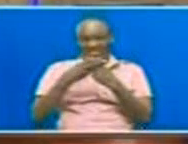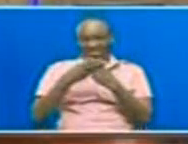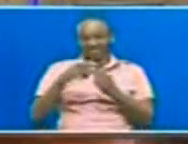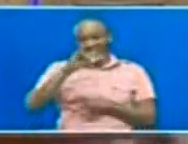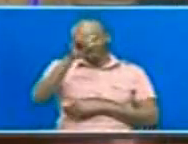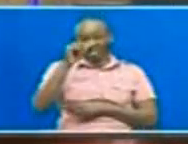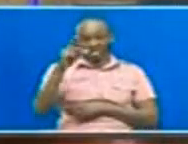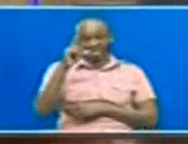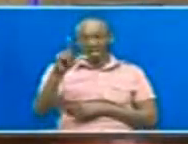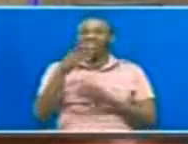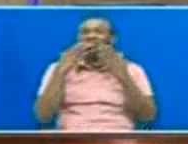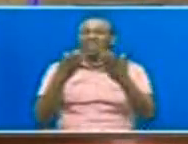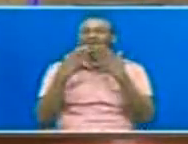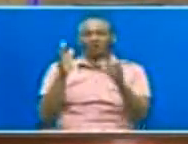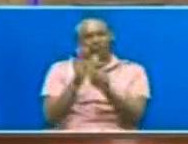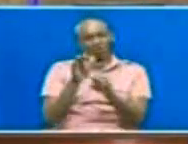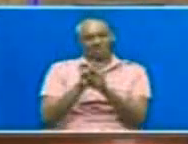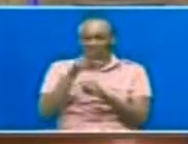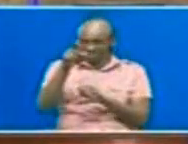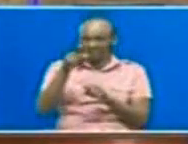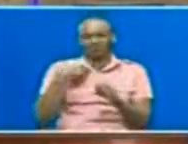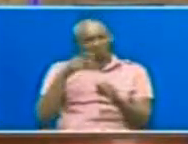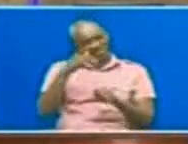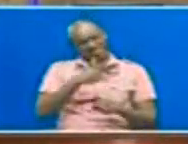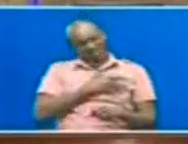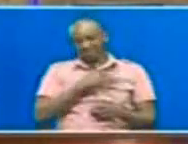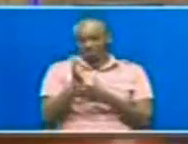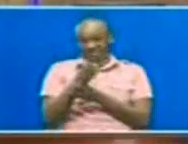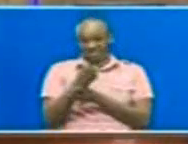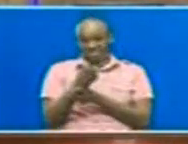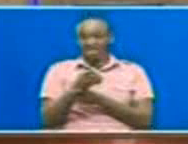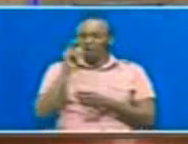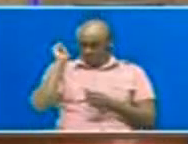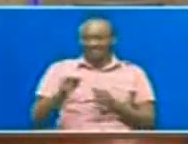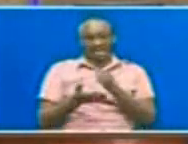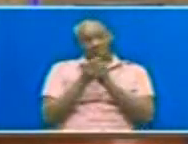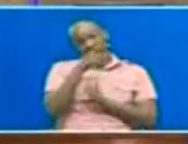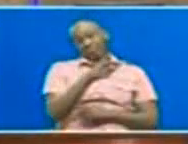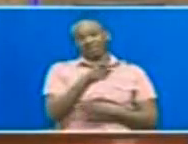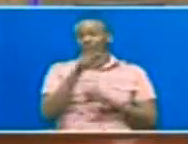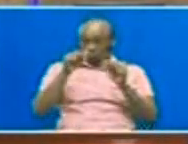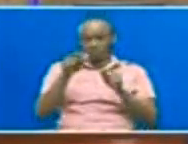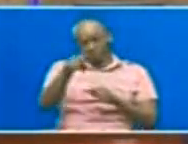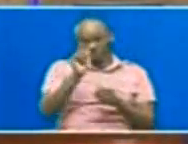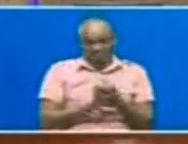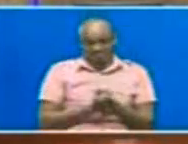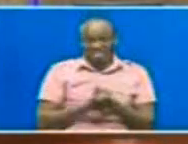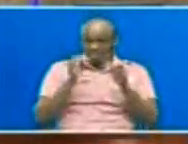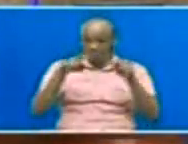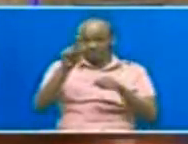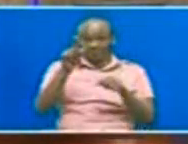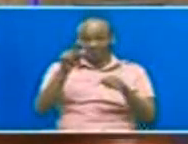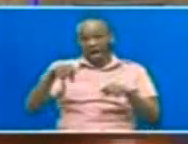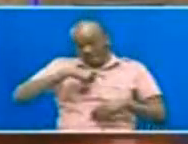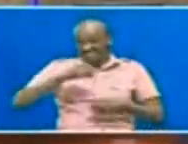is JKL. Thanks so much for being a part of this Inspiration Thursday. Let's help Joe where we can. And if you can't do, if